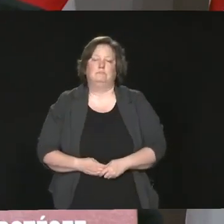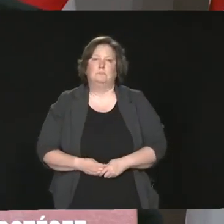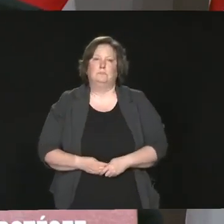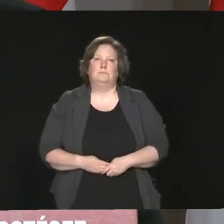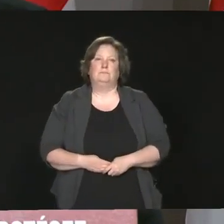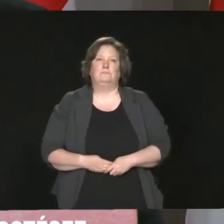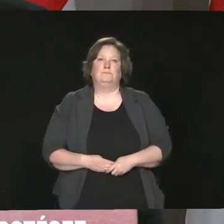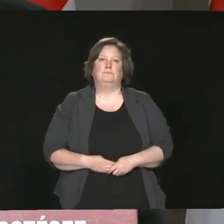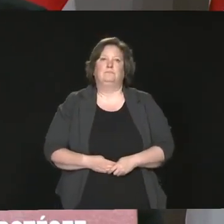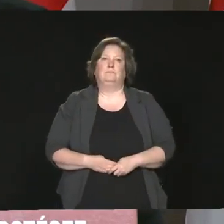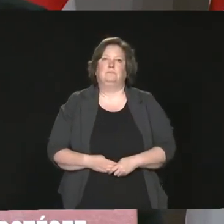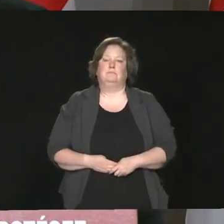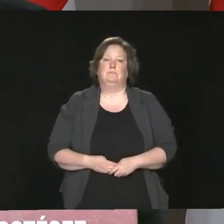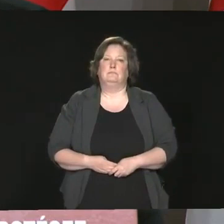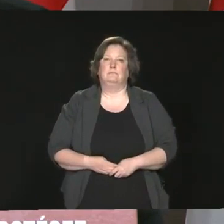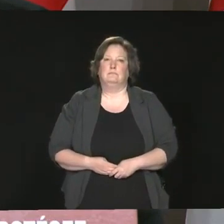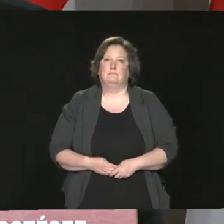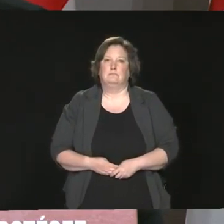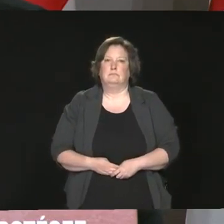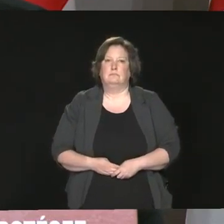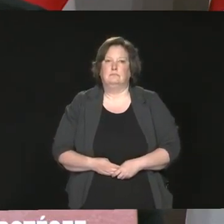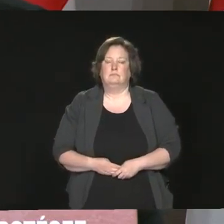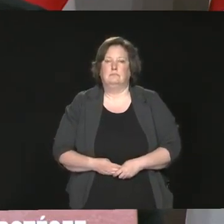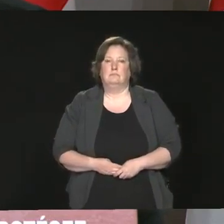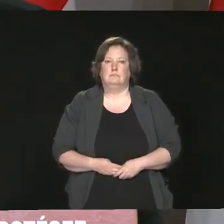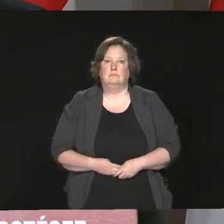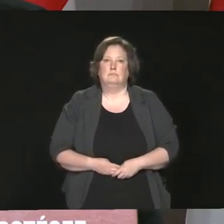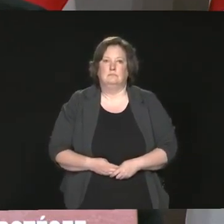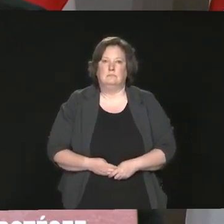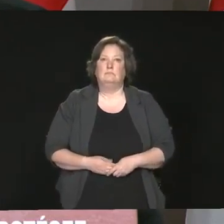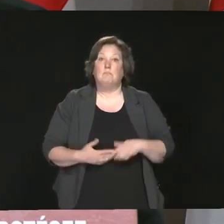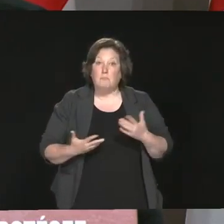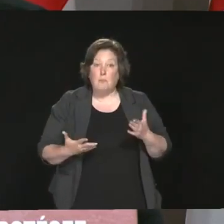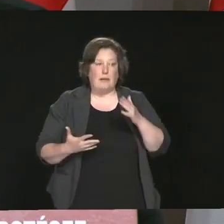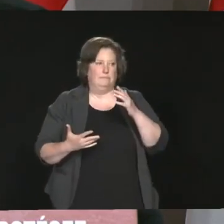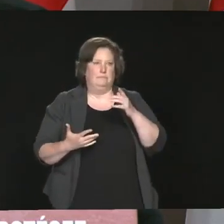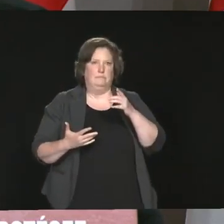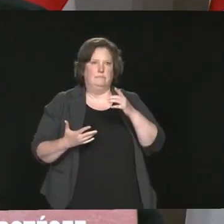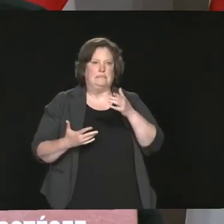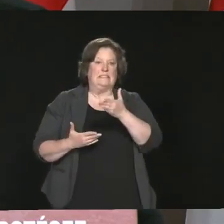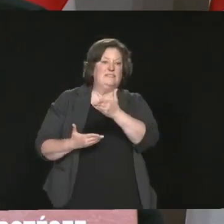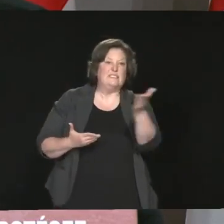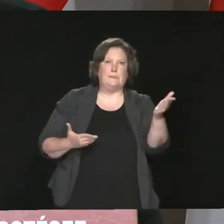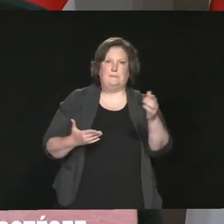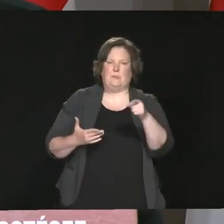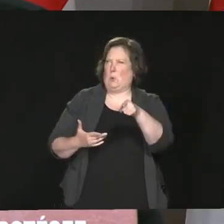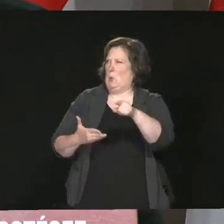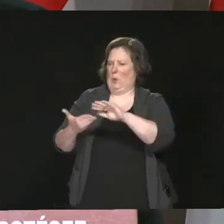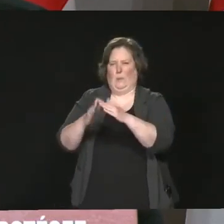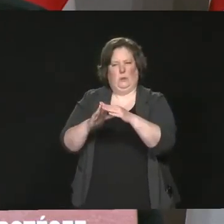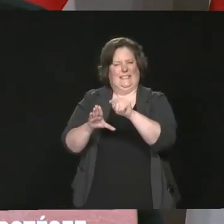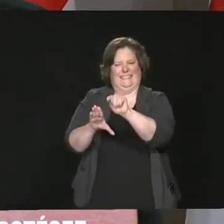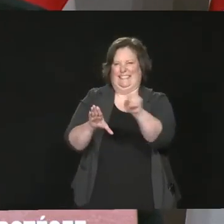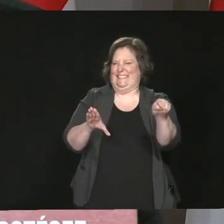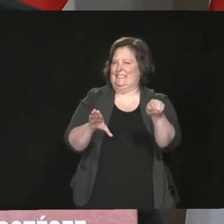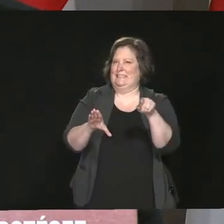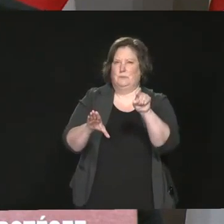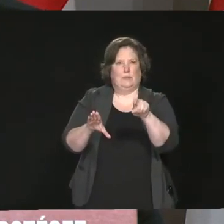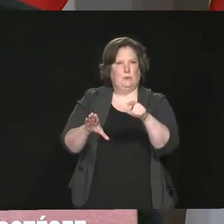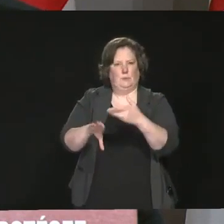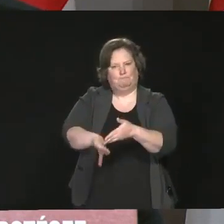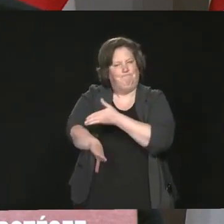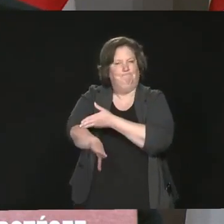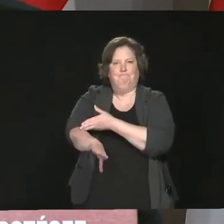when people say that we need to do better in communities, when we need to address issues of mental illness